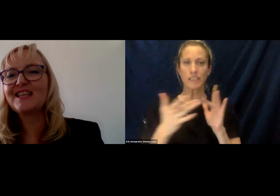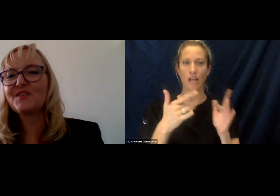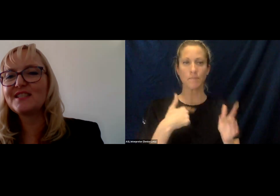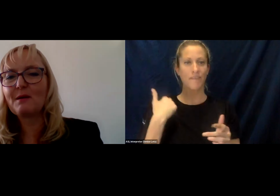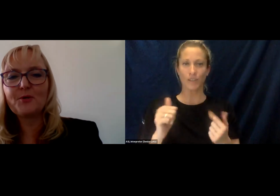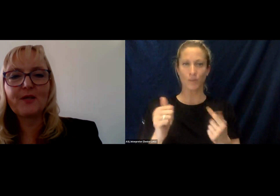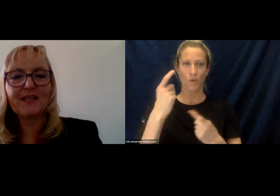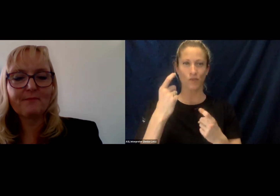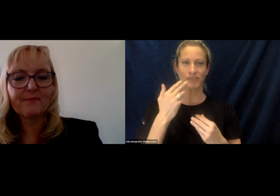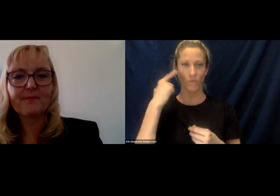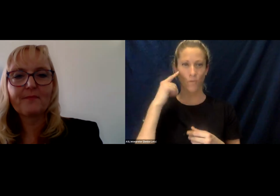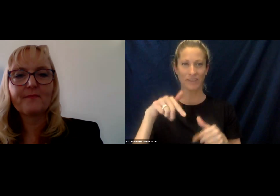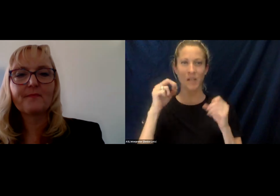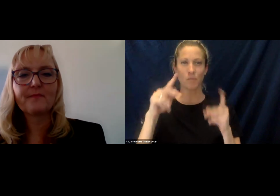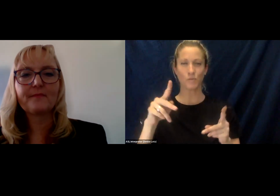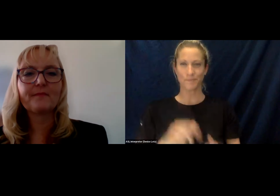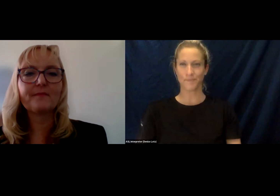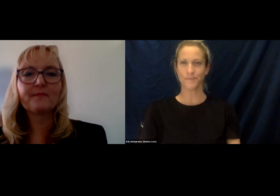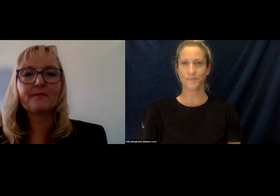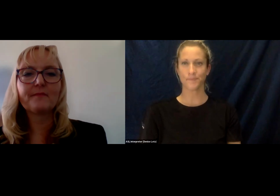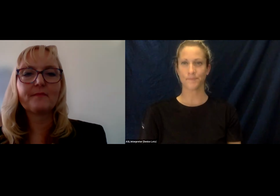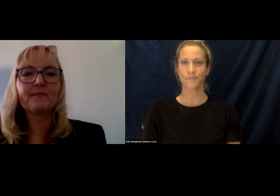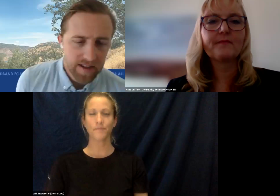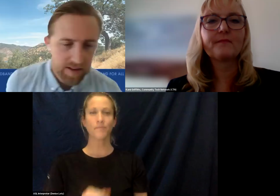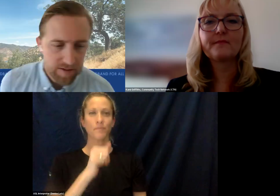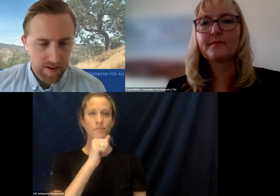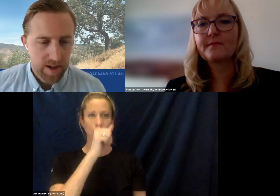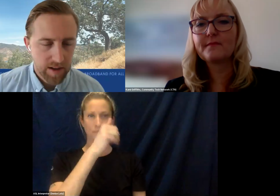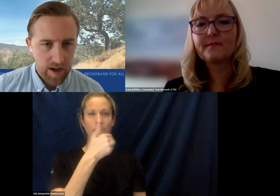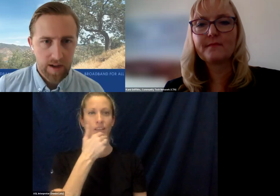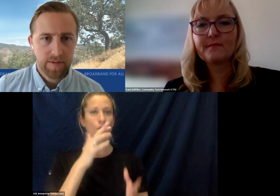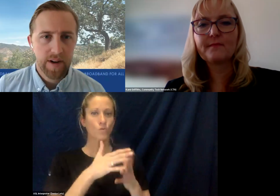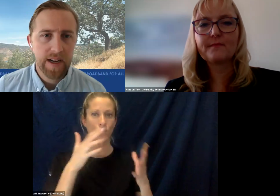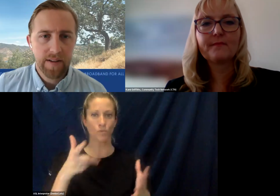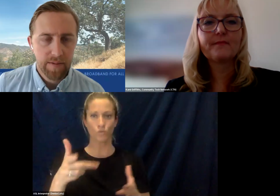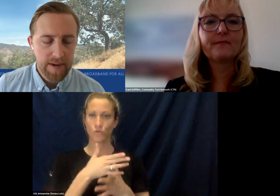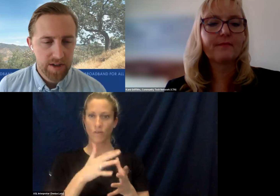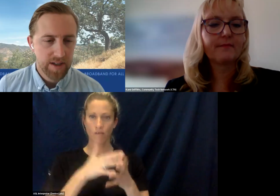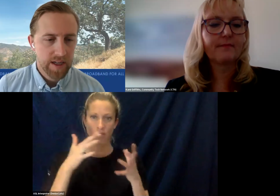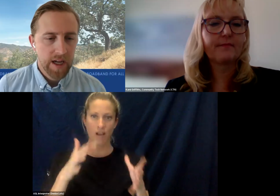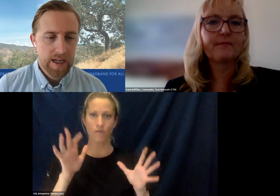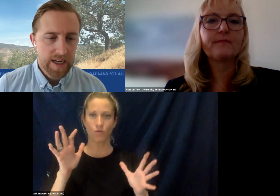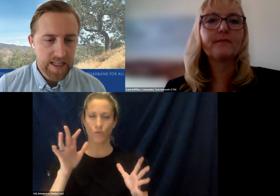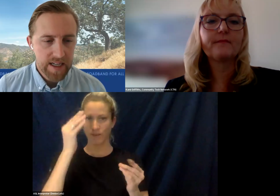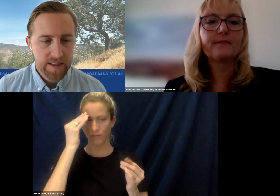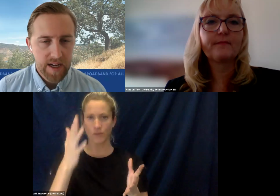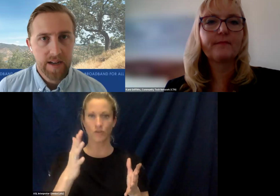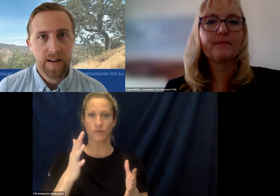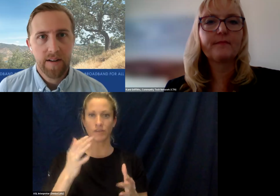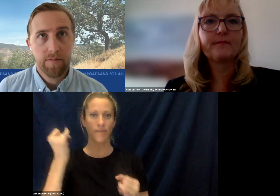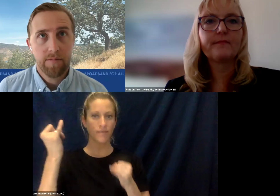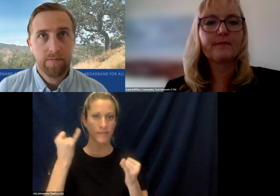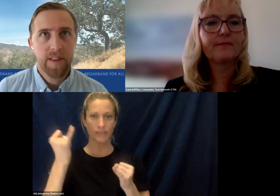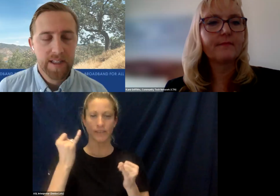questions. Thanks for this opportunity. No, thank you, Cami. And I think you shared a lot of great information, ideas.